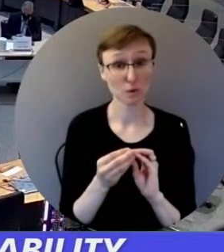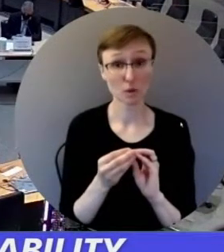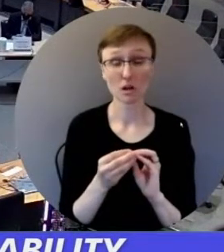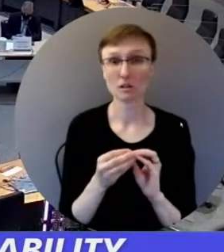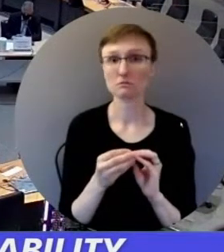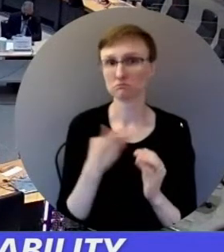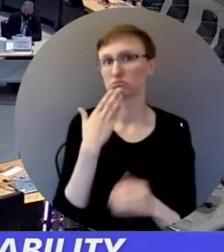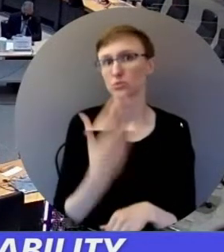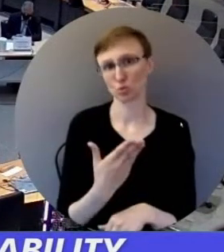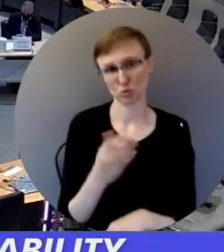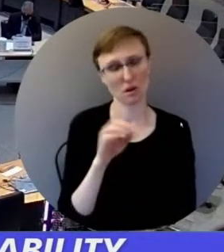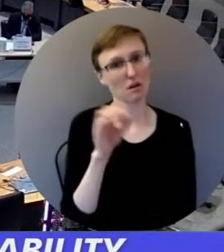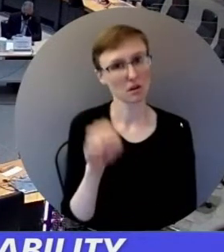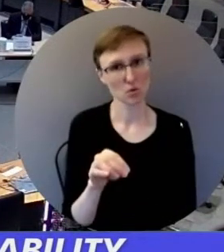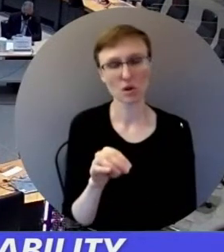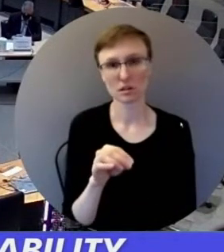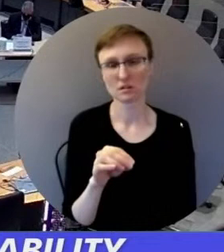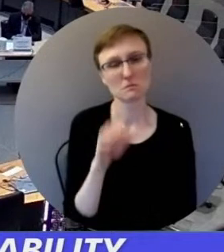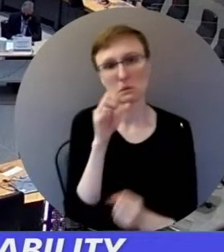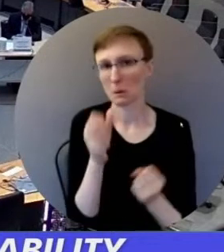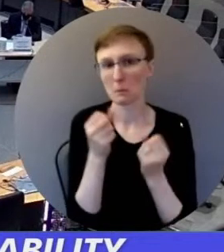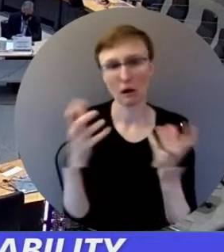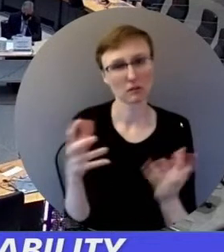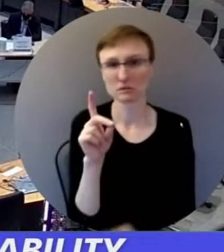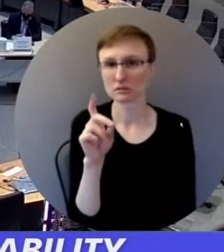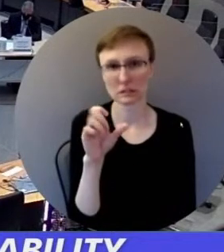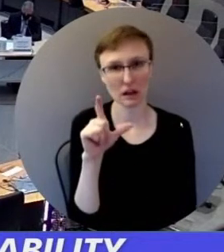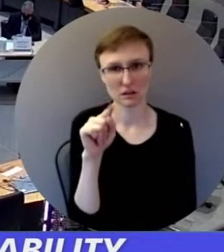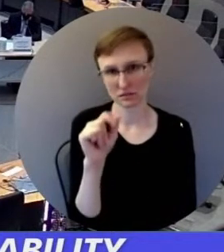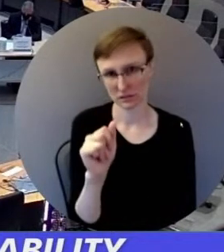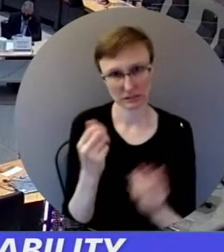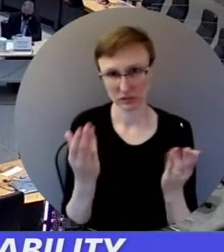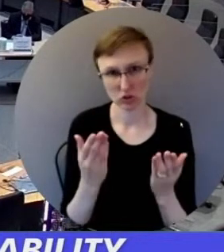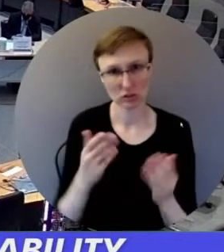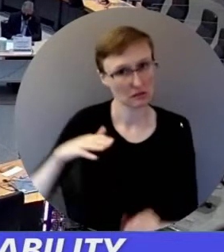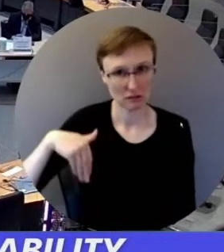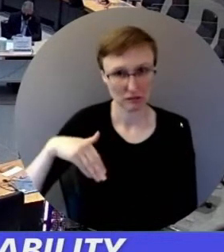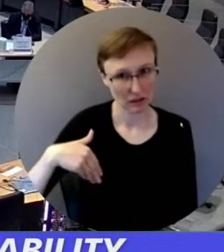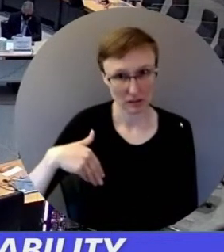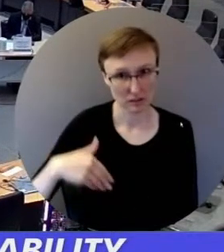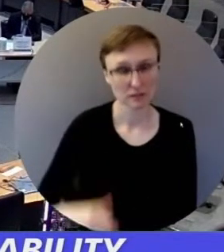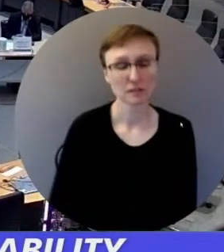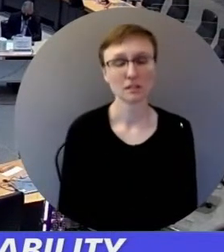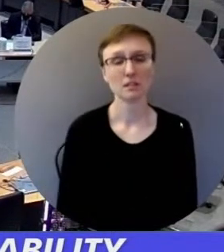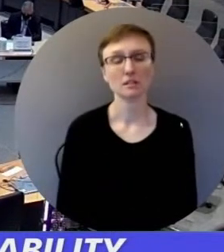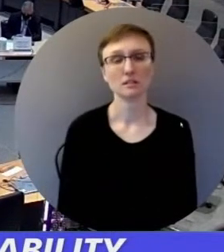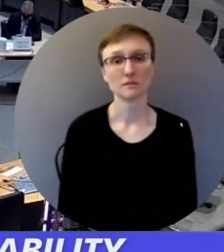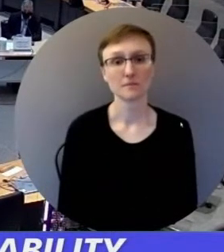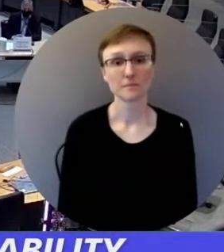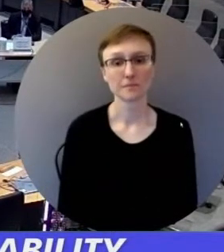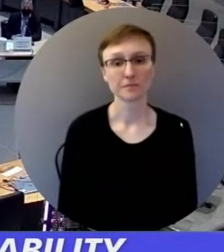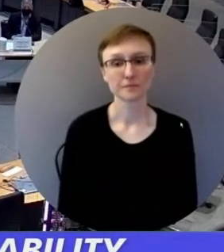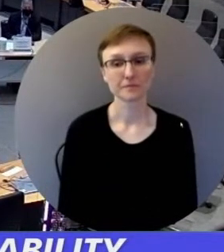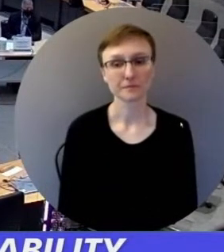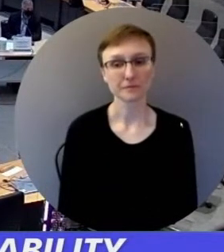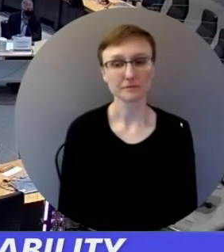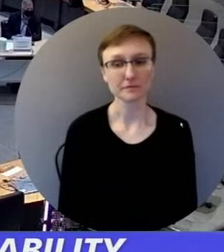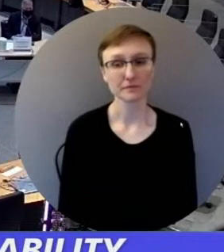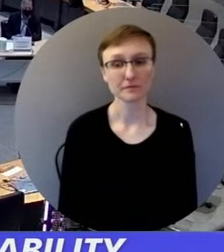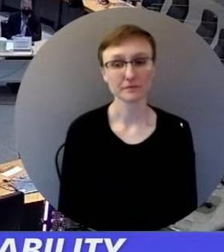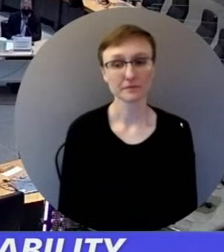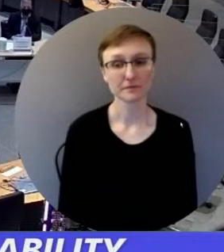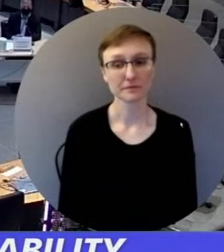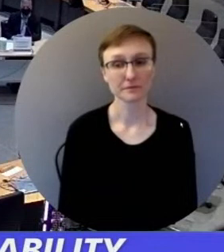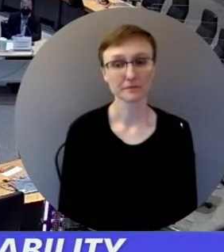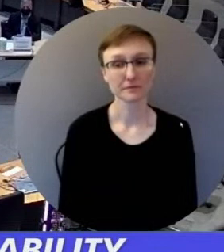don't have a lot of Delta variant right now. But at every single step of the City